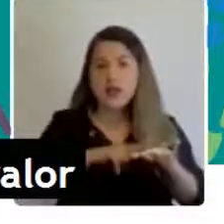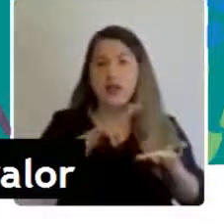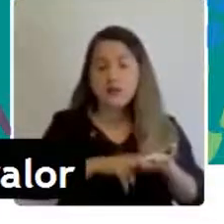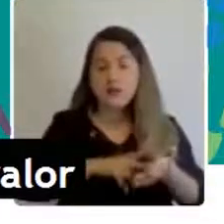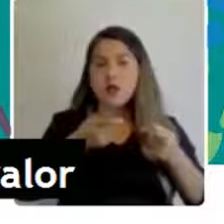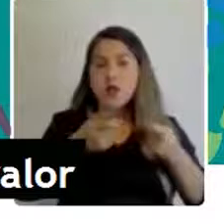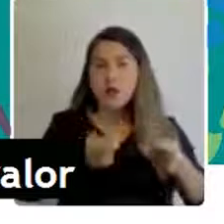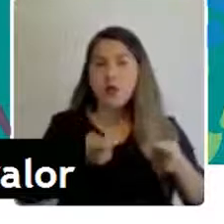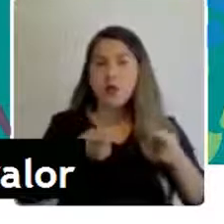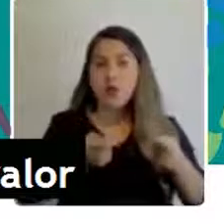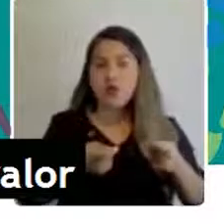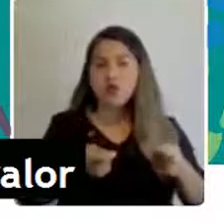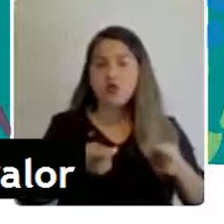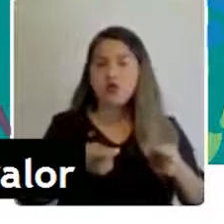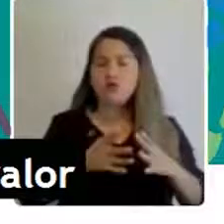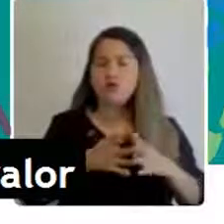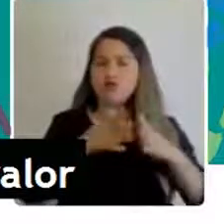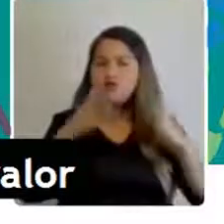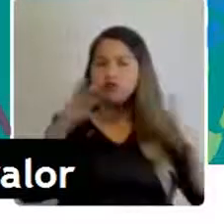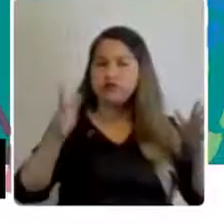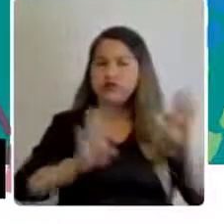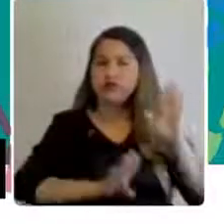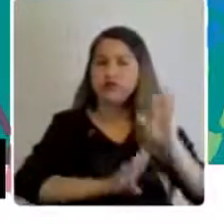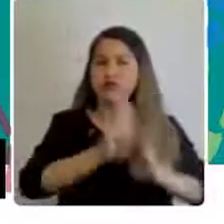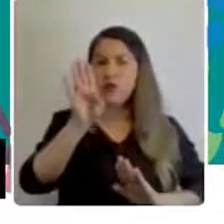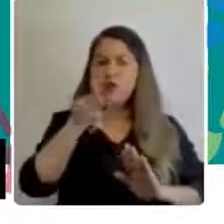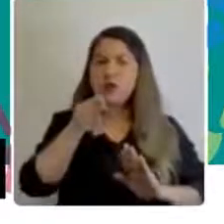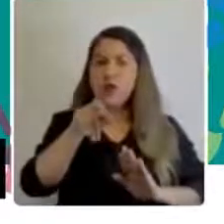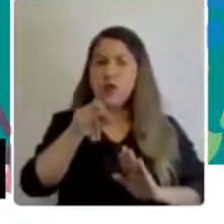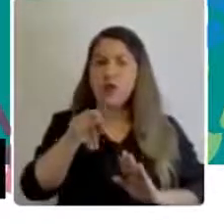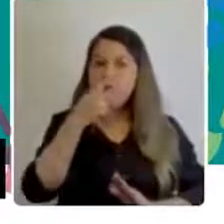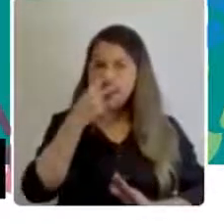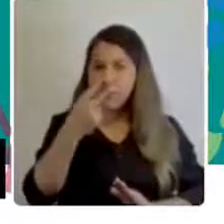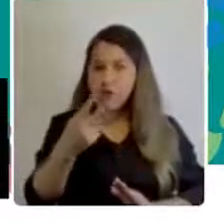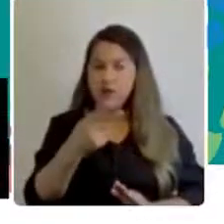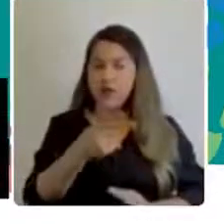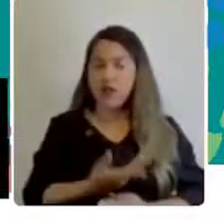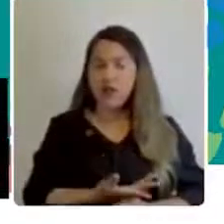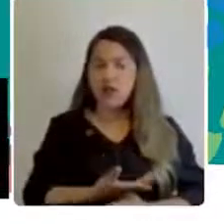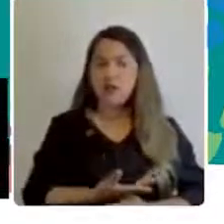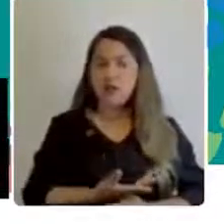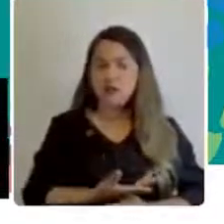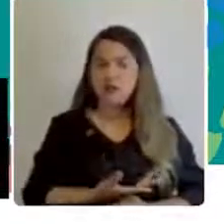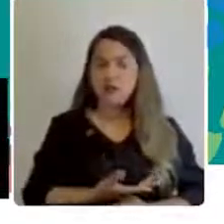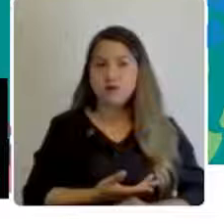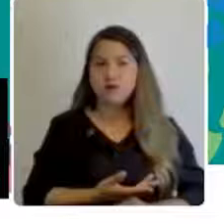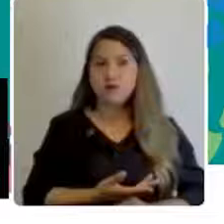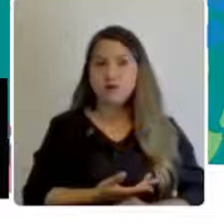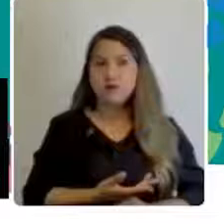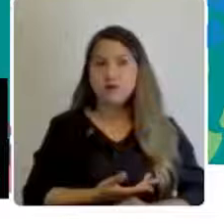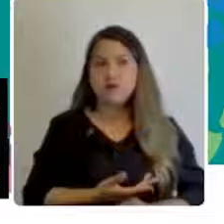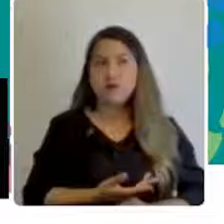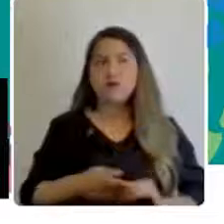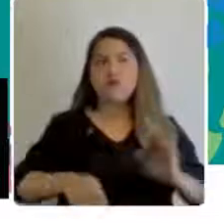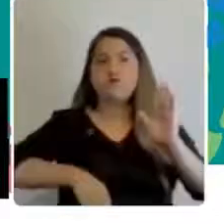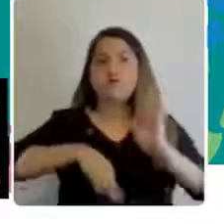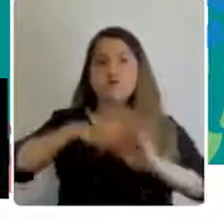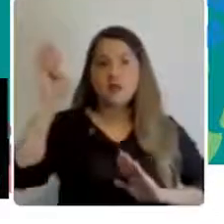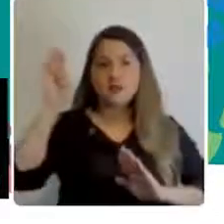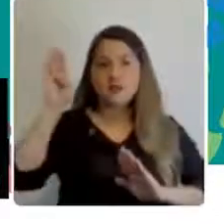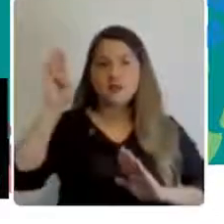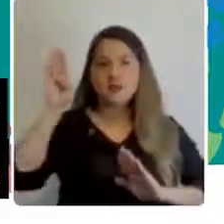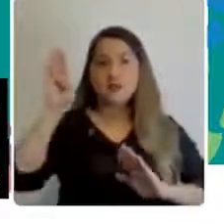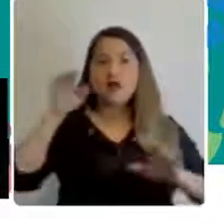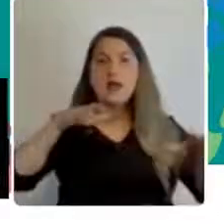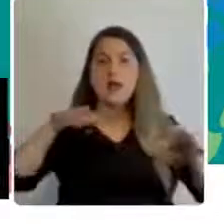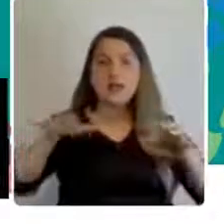and more value-based care, health technology assessment, activities such as this, that we can